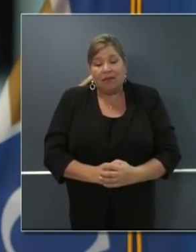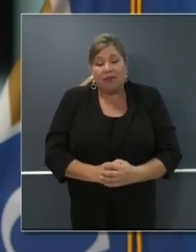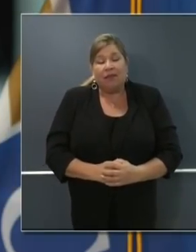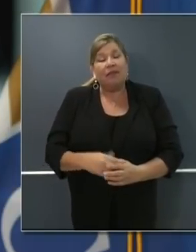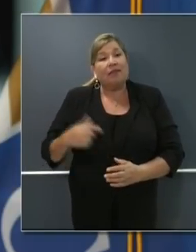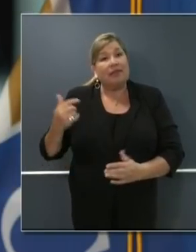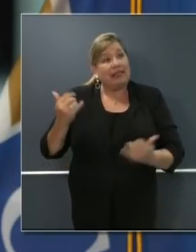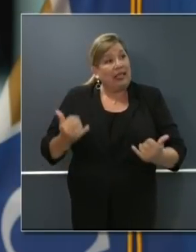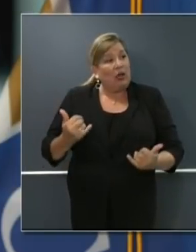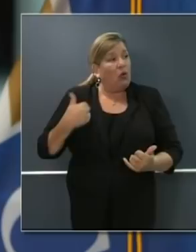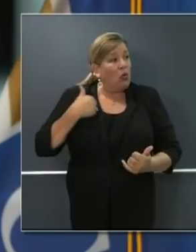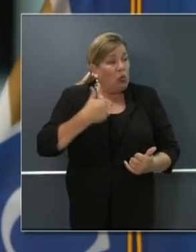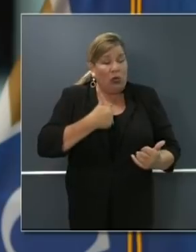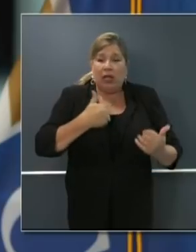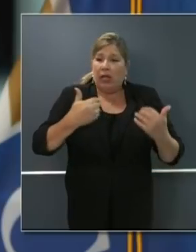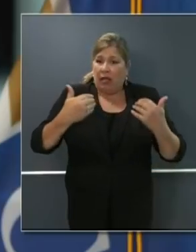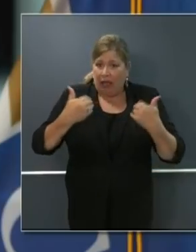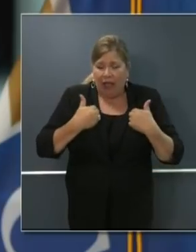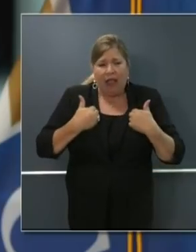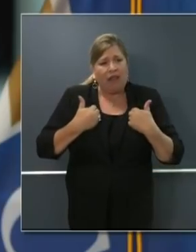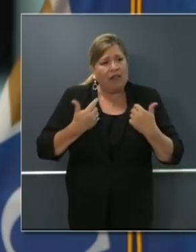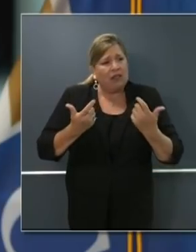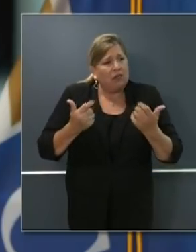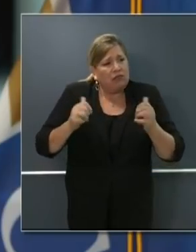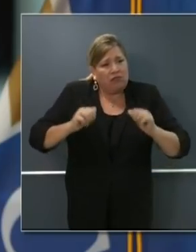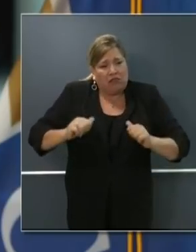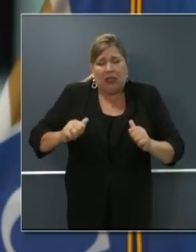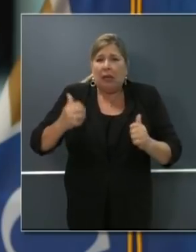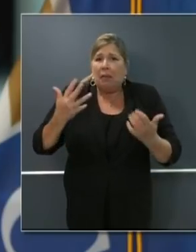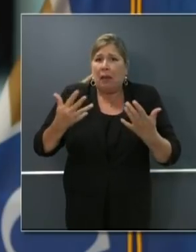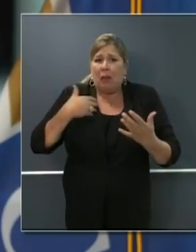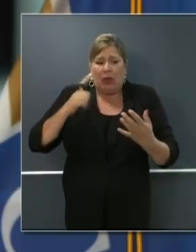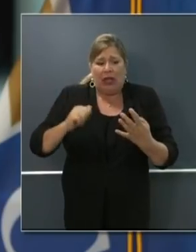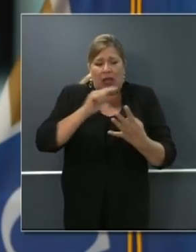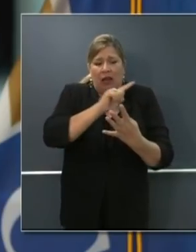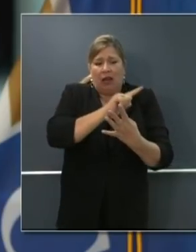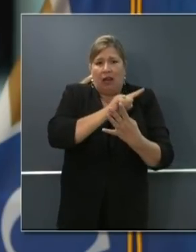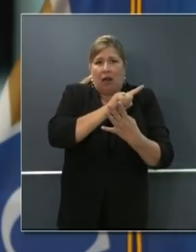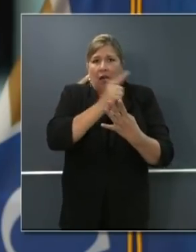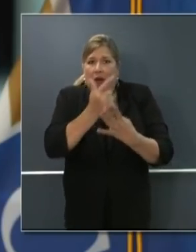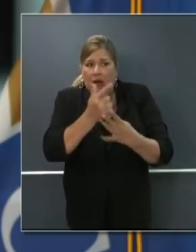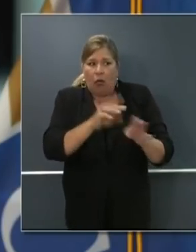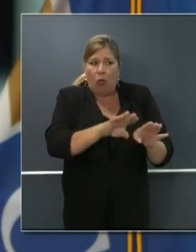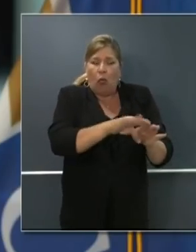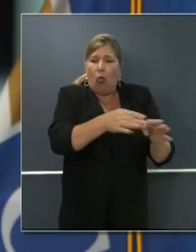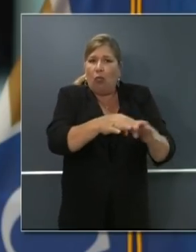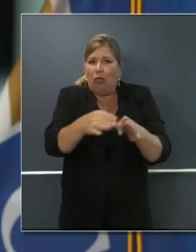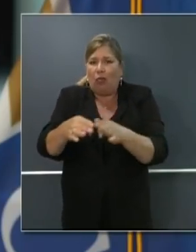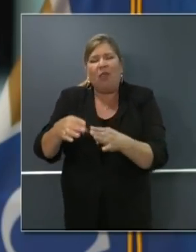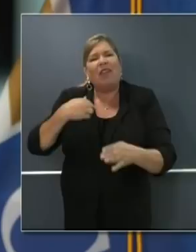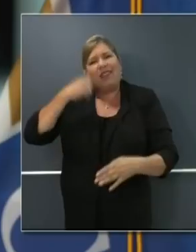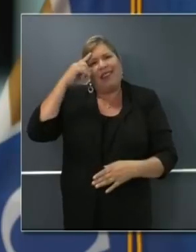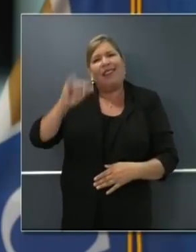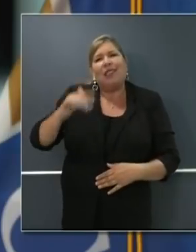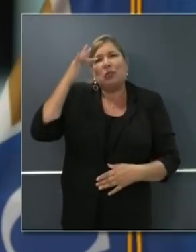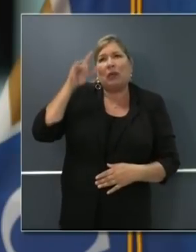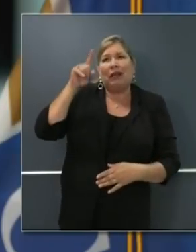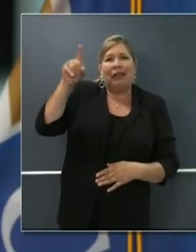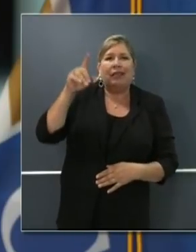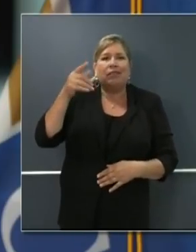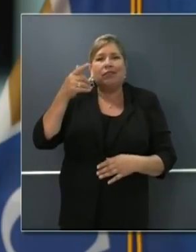the opportunity to move into this next phase, which I think is in the spirit of that community and other